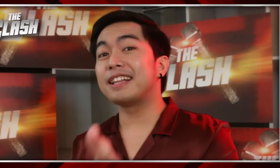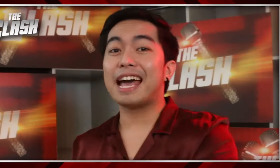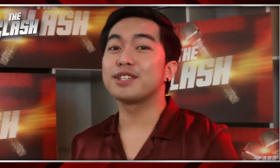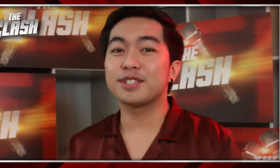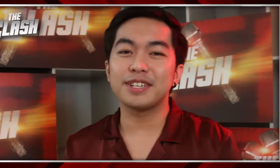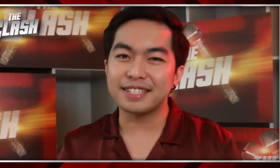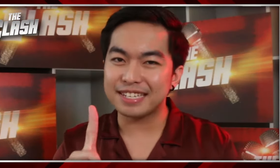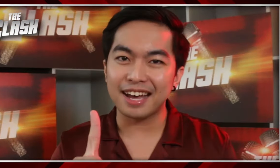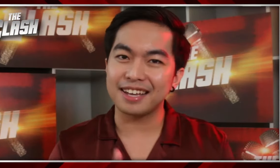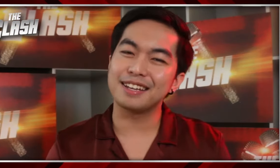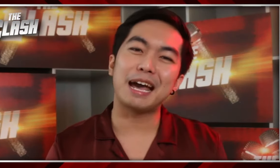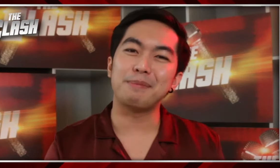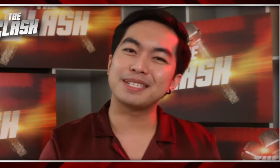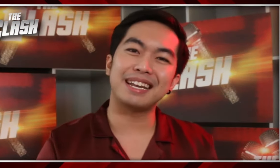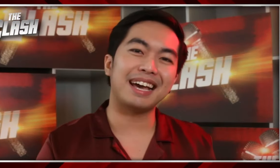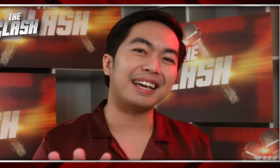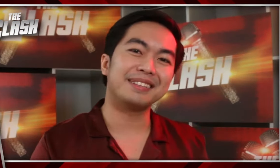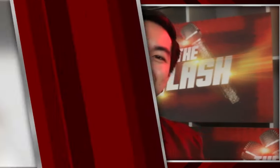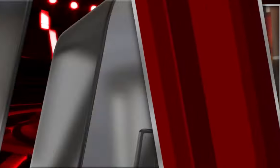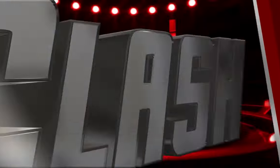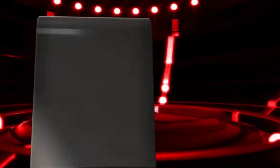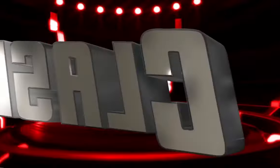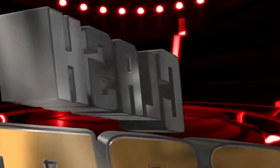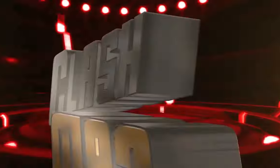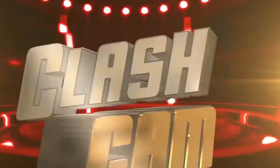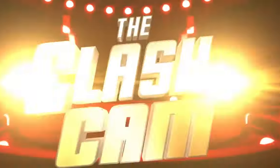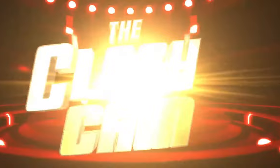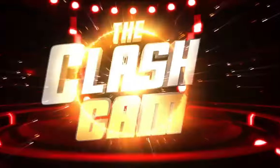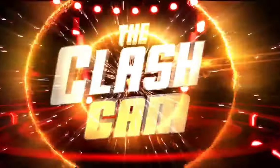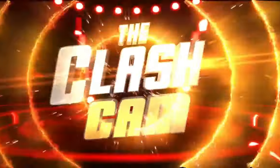ang the Clash isa laban sa